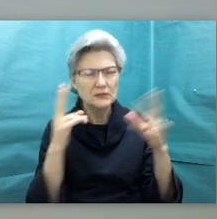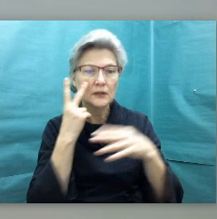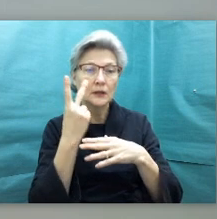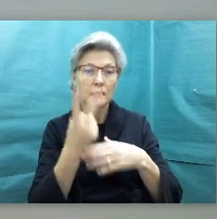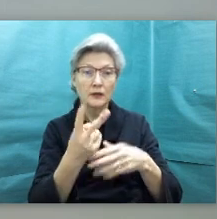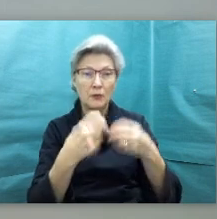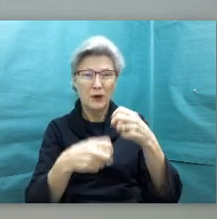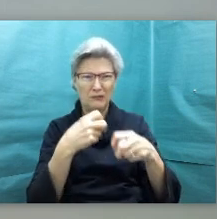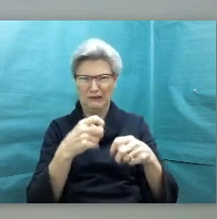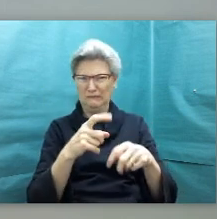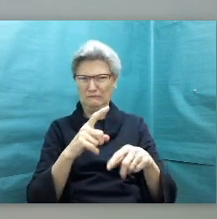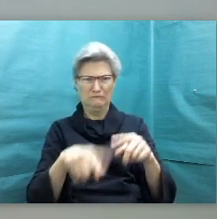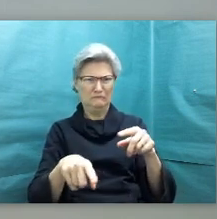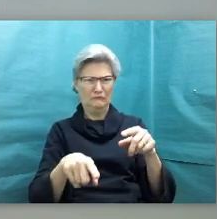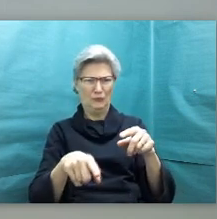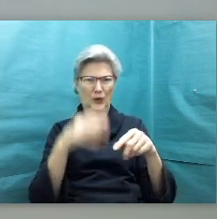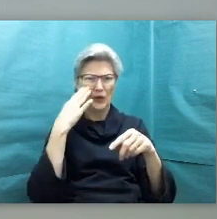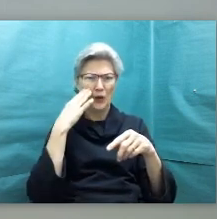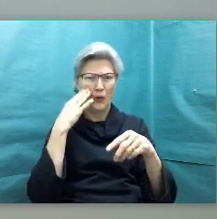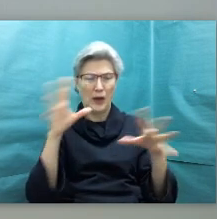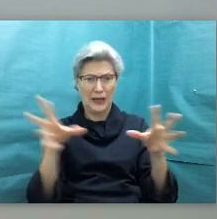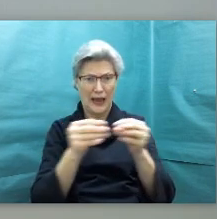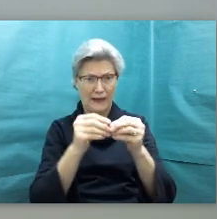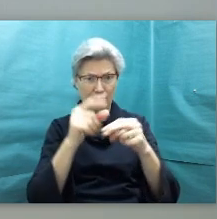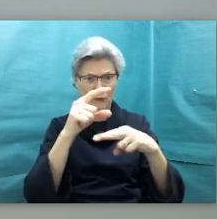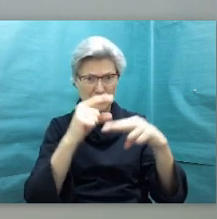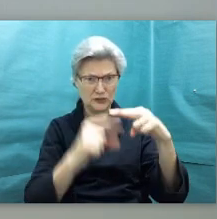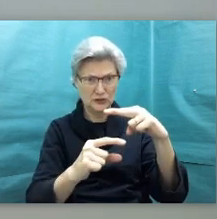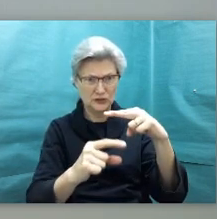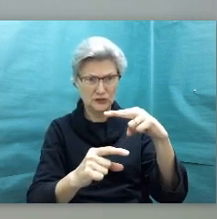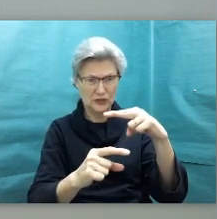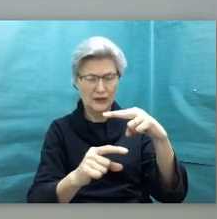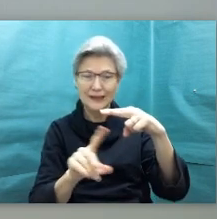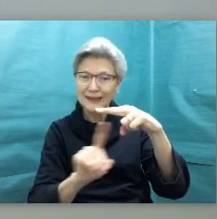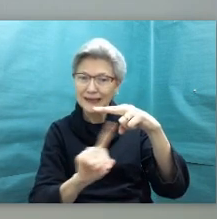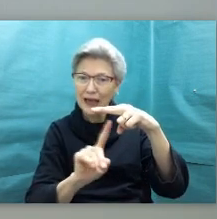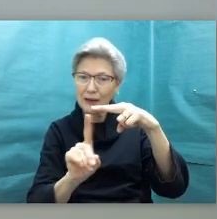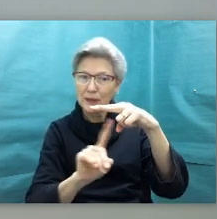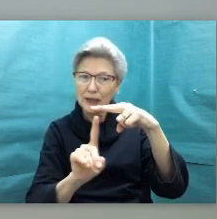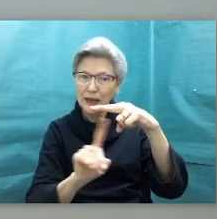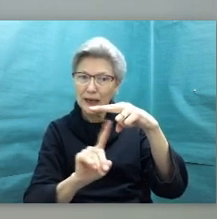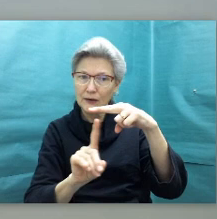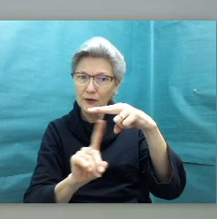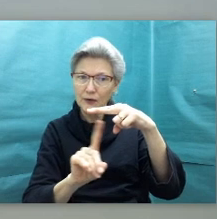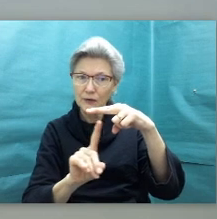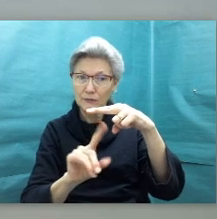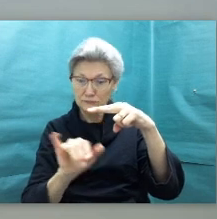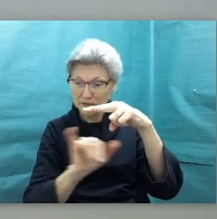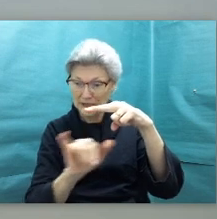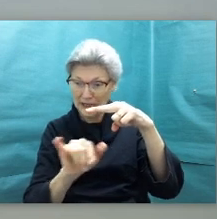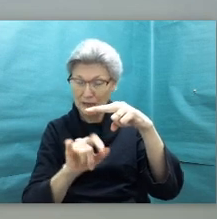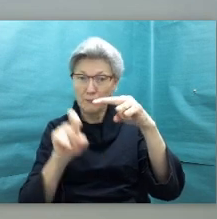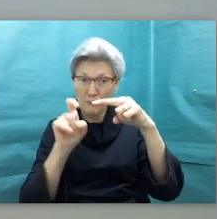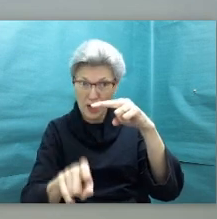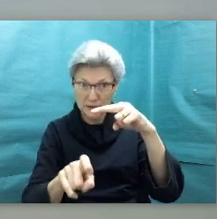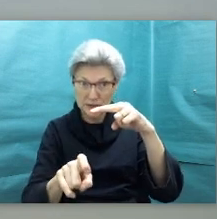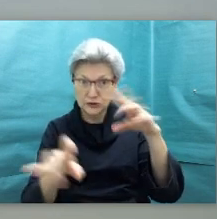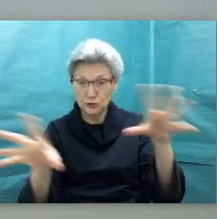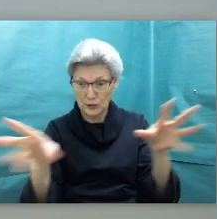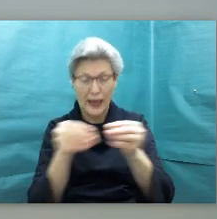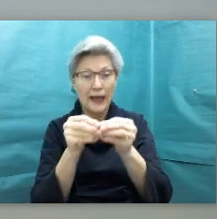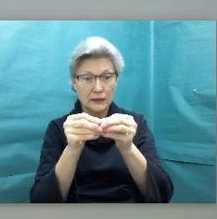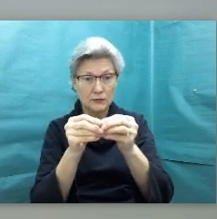able to solve this, right? We know how to add fractions that are that have the same denominator, fractions that are the